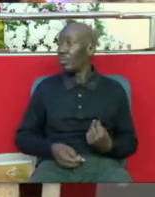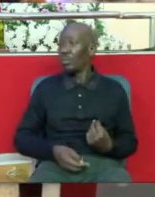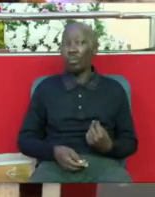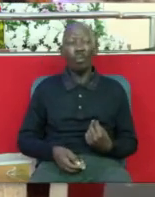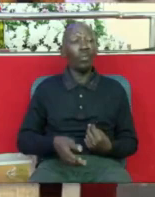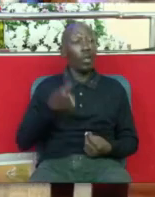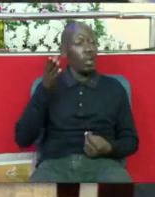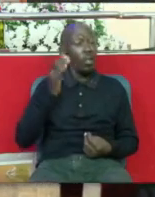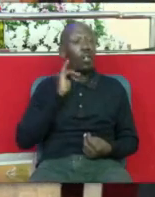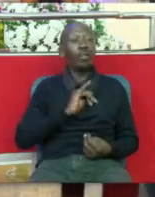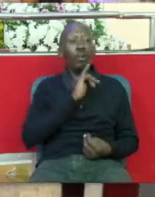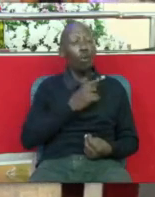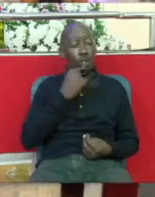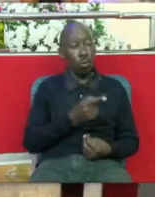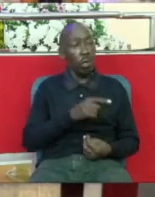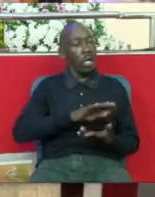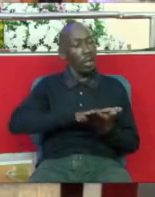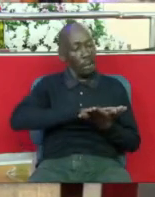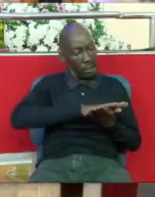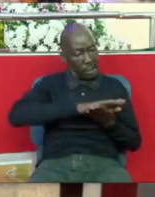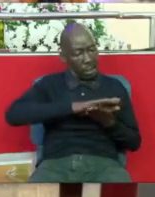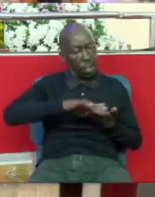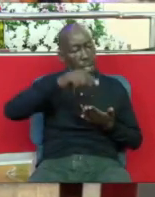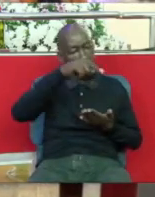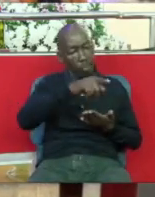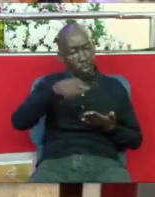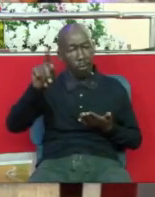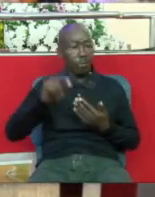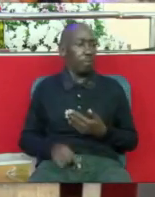They were told to sanctify themselves.